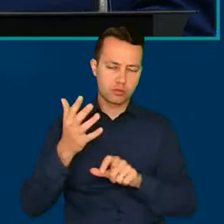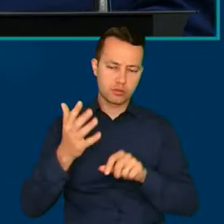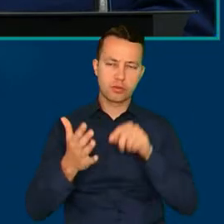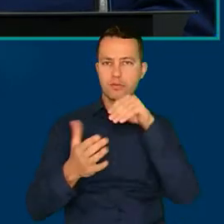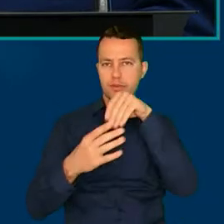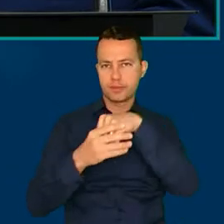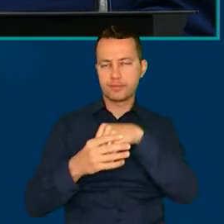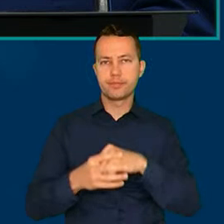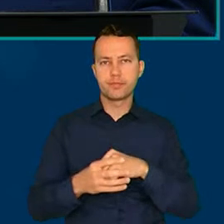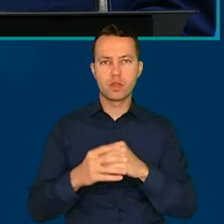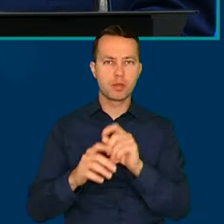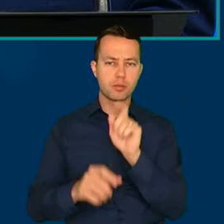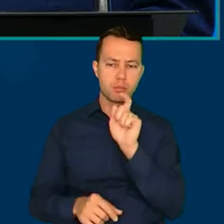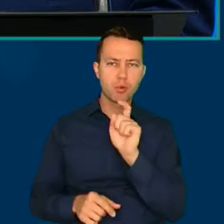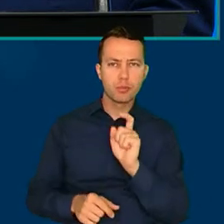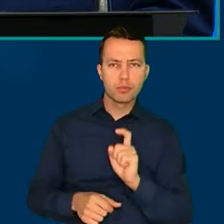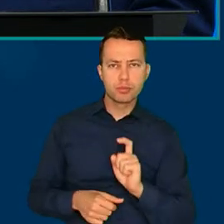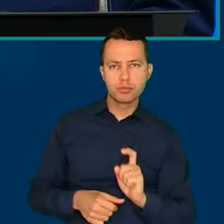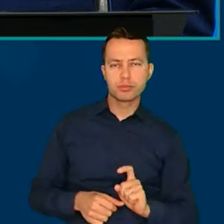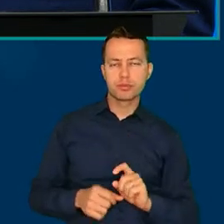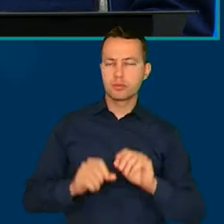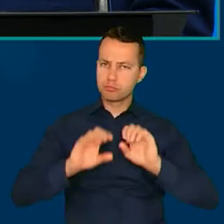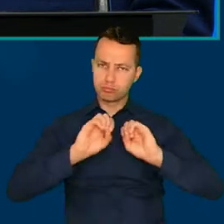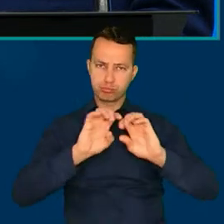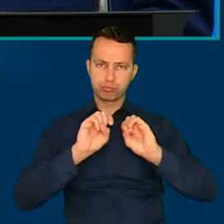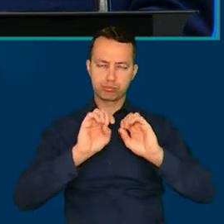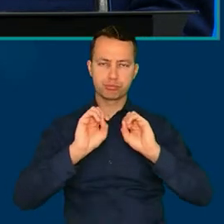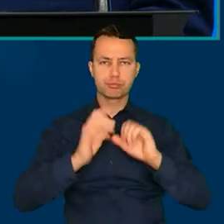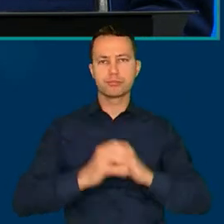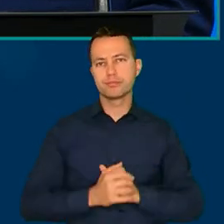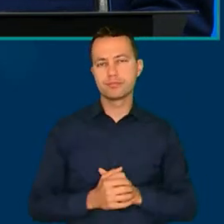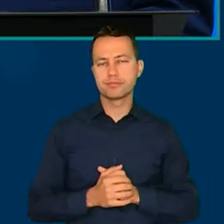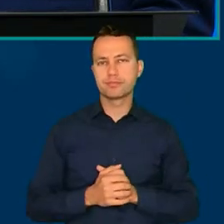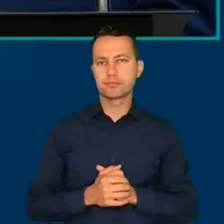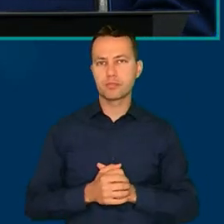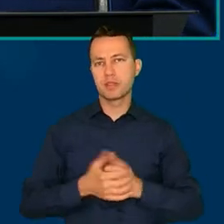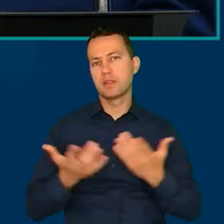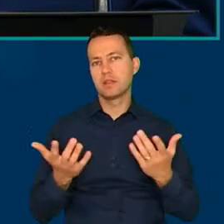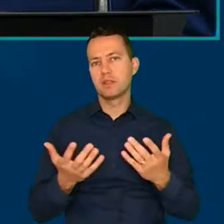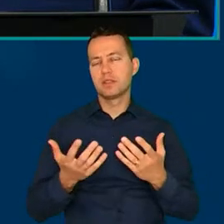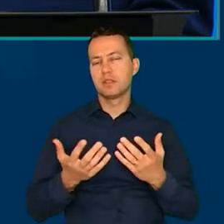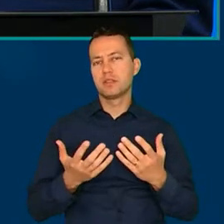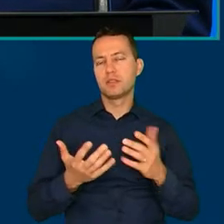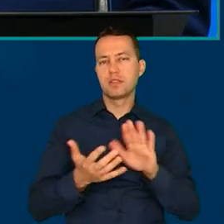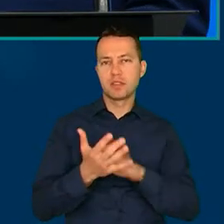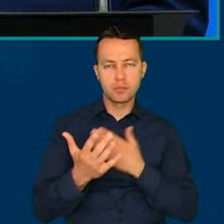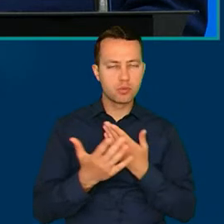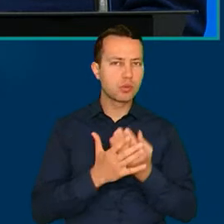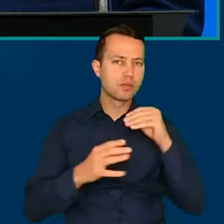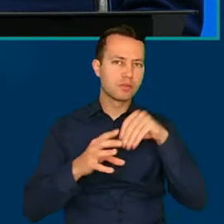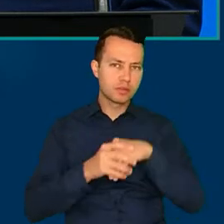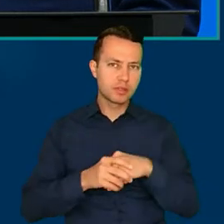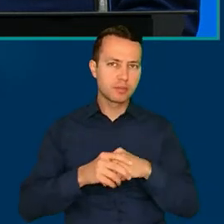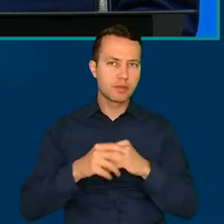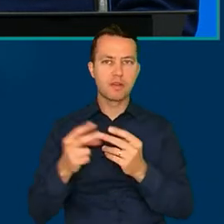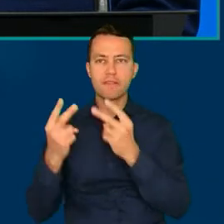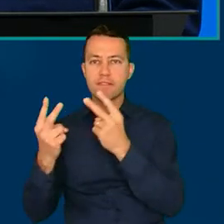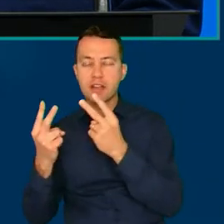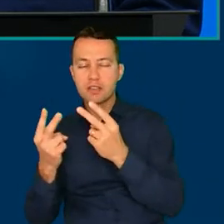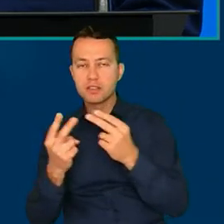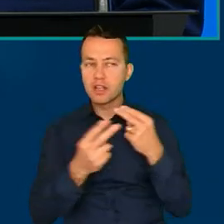responsible operation. You will find the definition that says that due